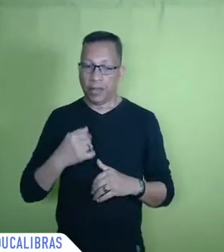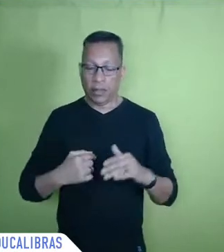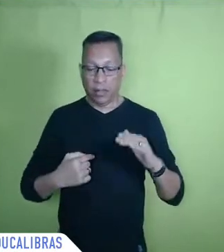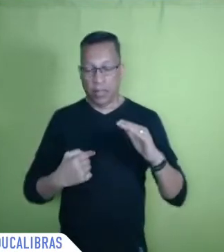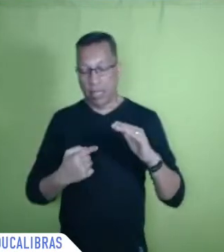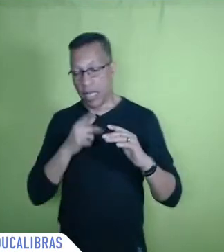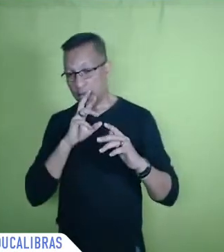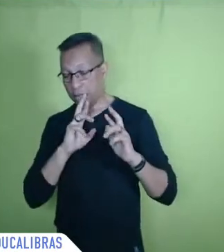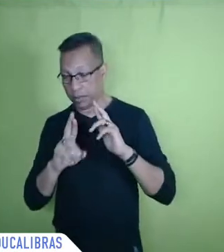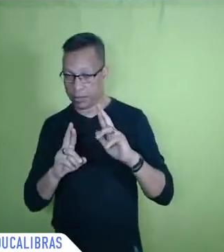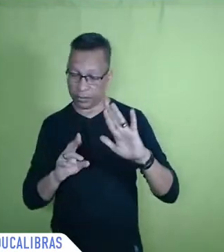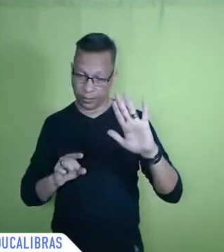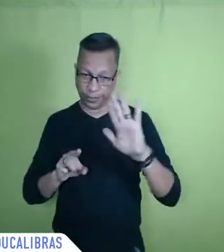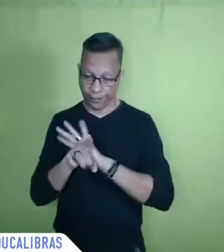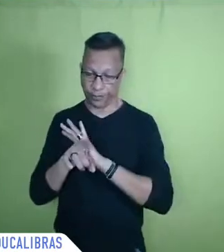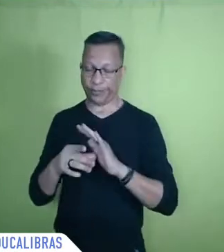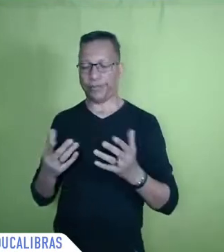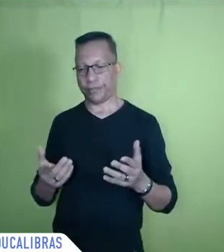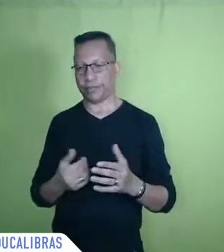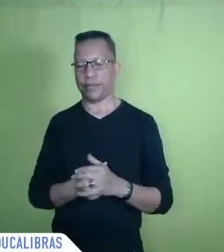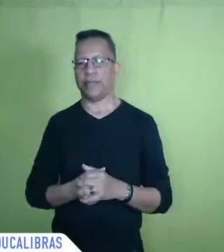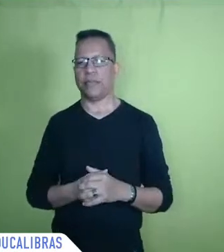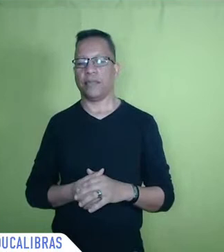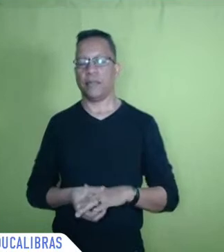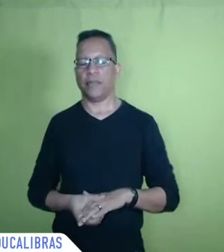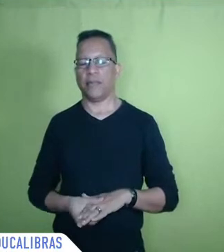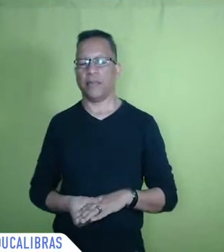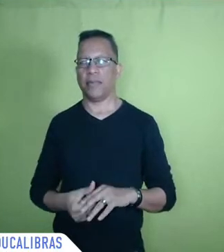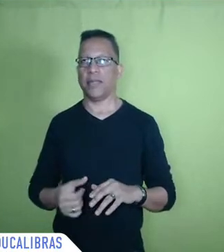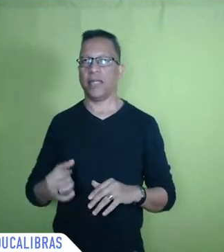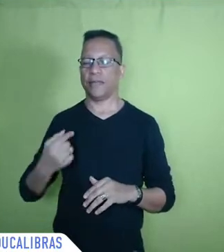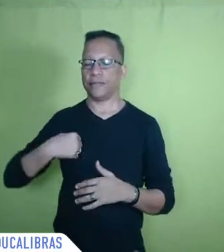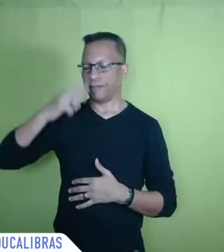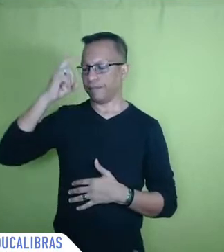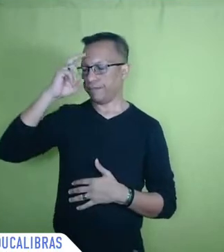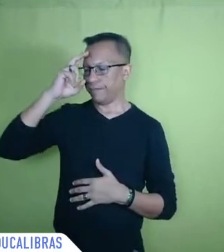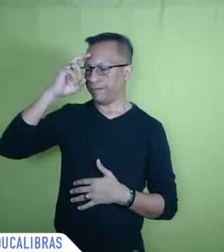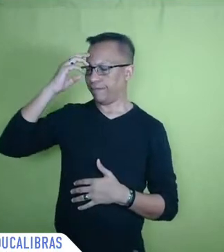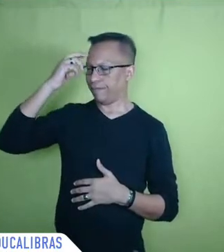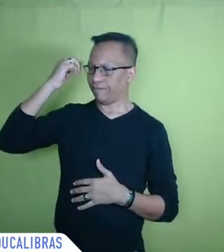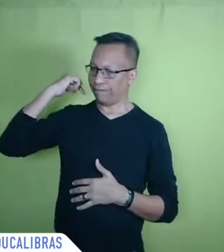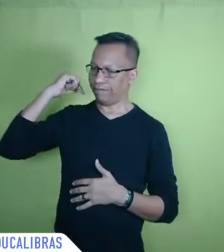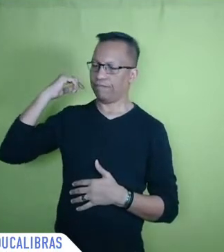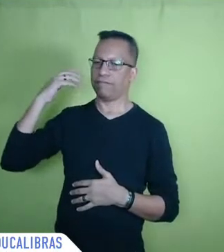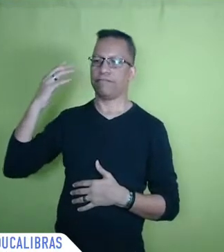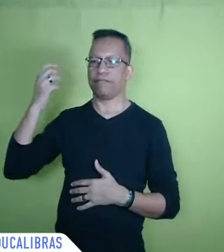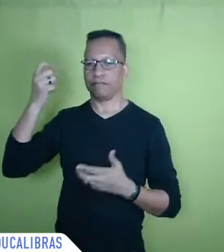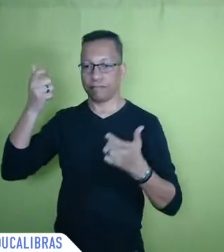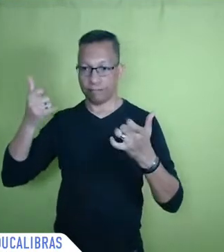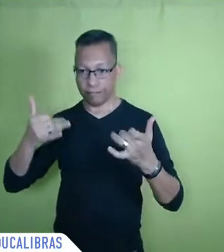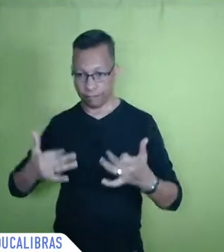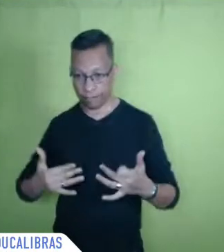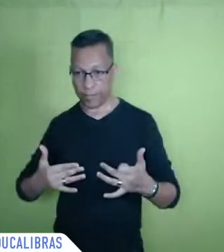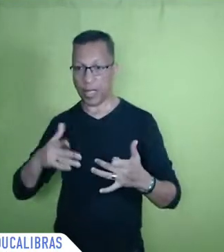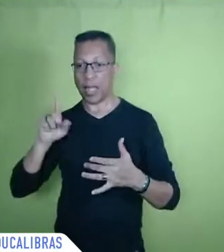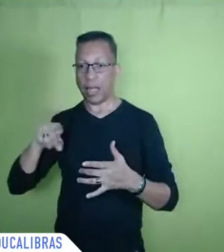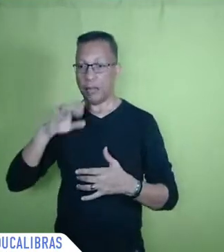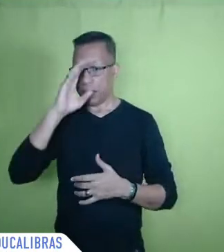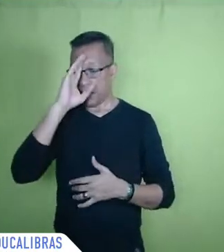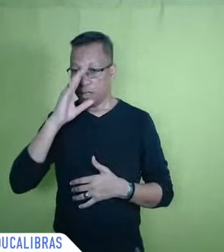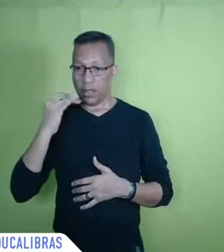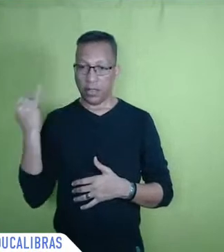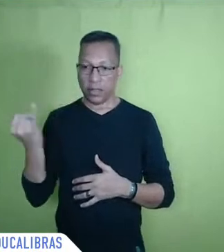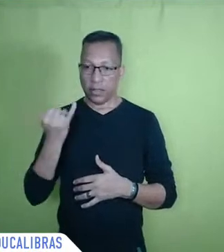before about essentially you've got fiscal issues and more structural